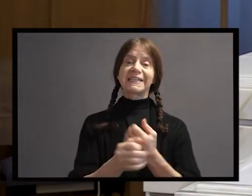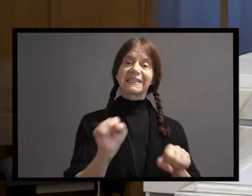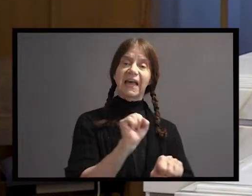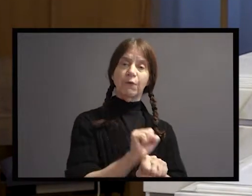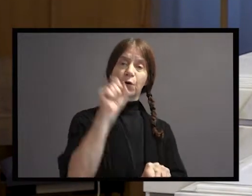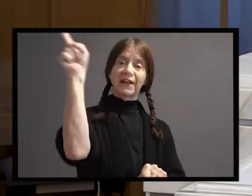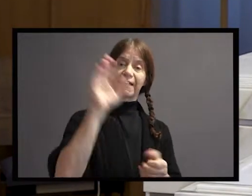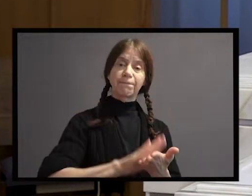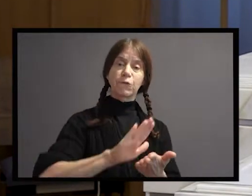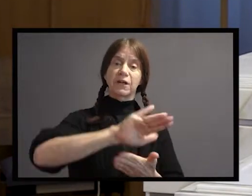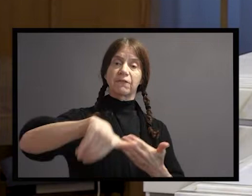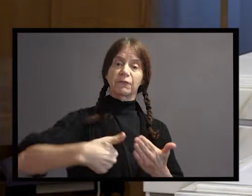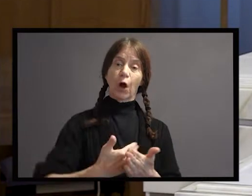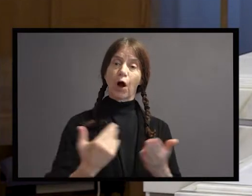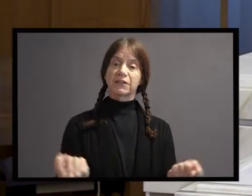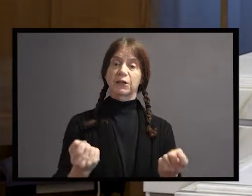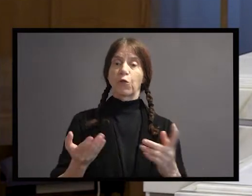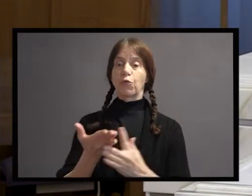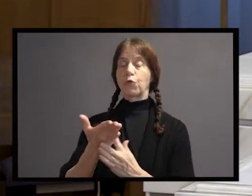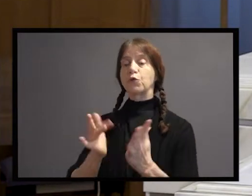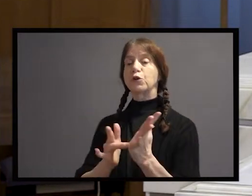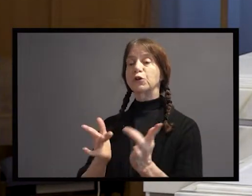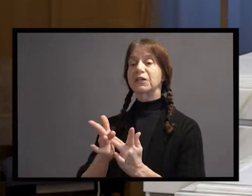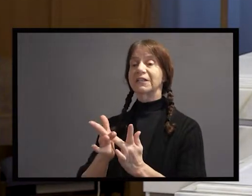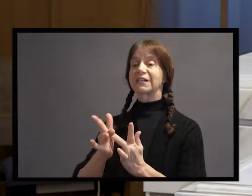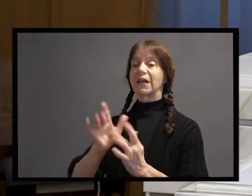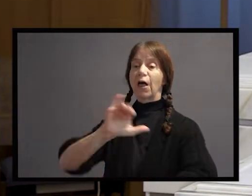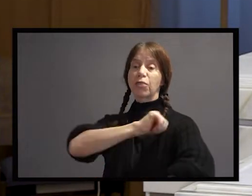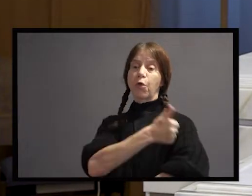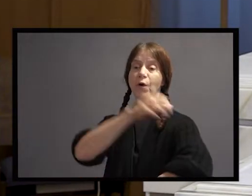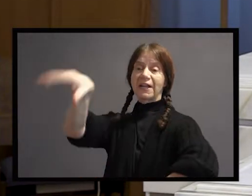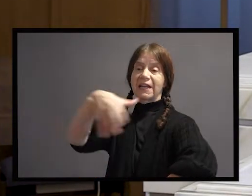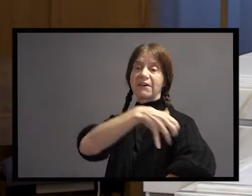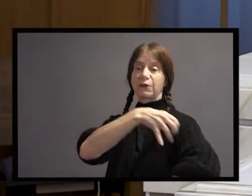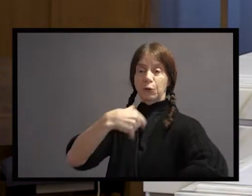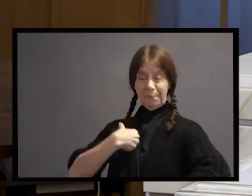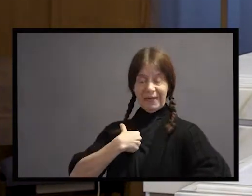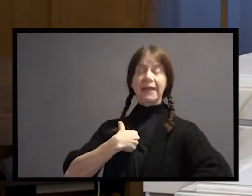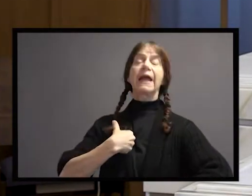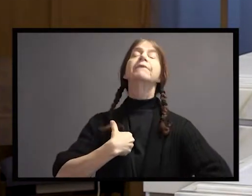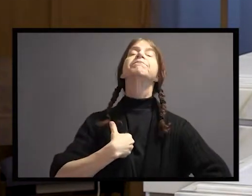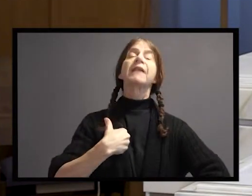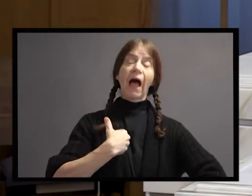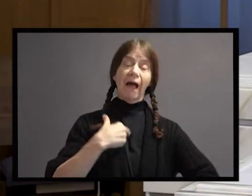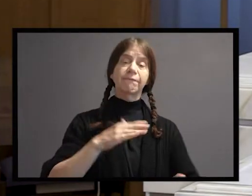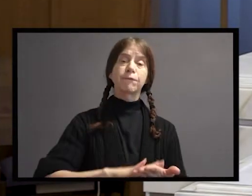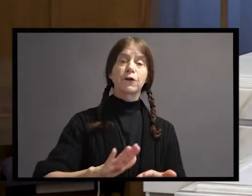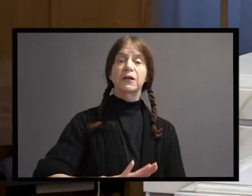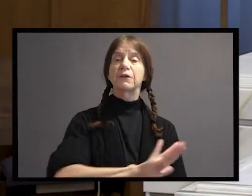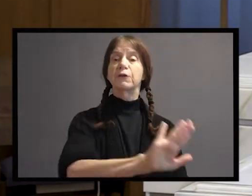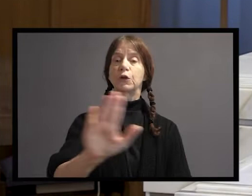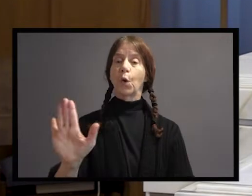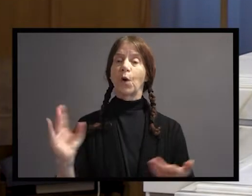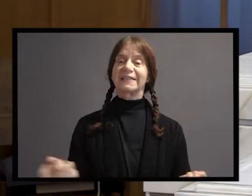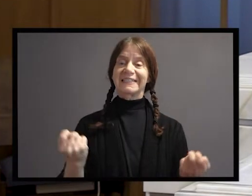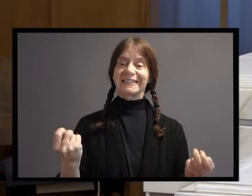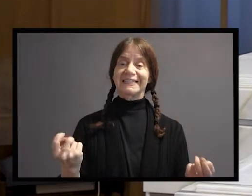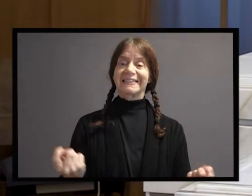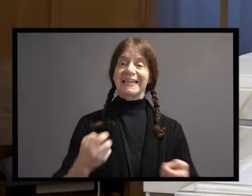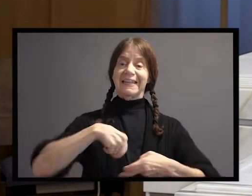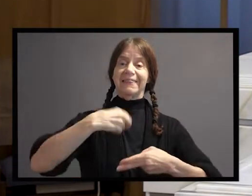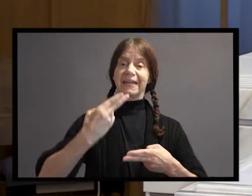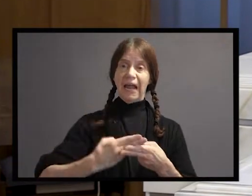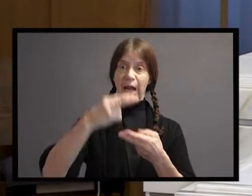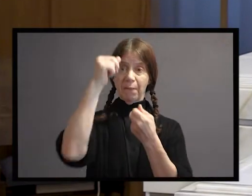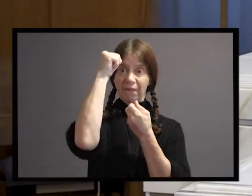and ordained servant of Christ and by his authority, I therefore forgive you all your sins in the name of the Father, and